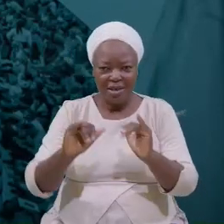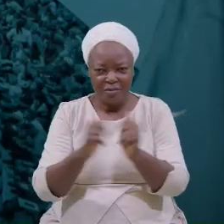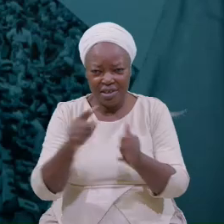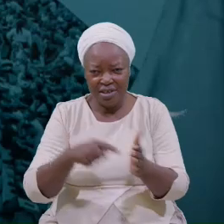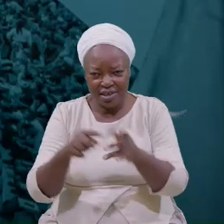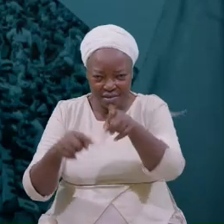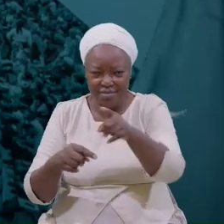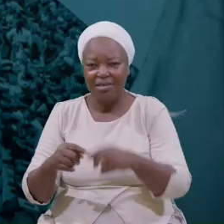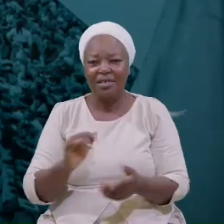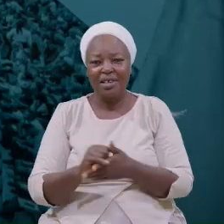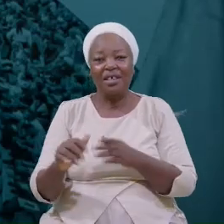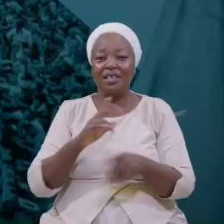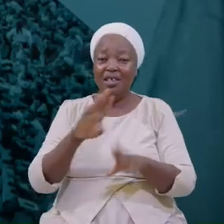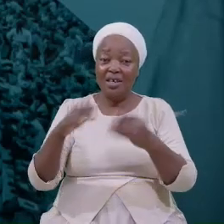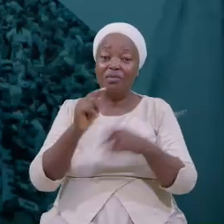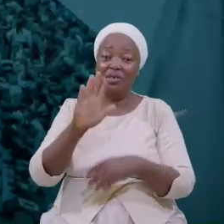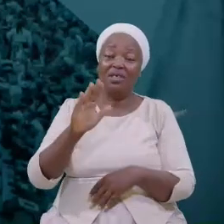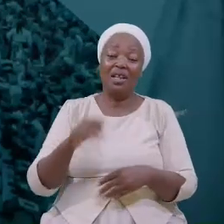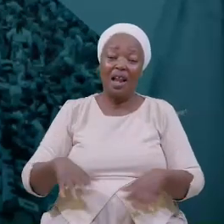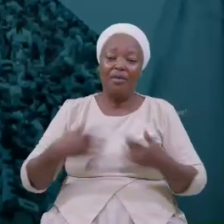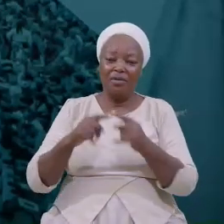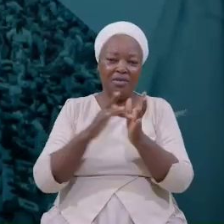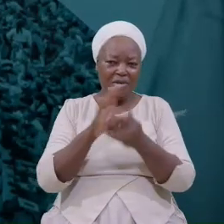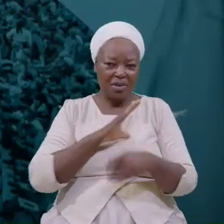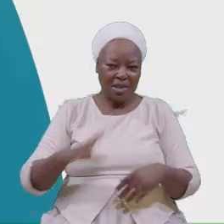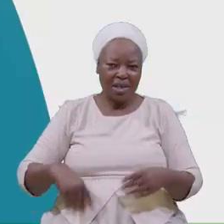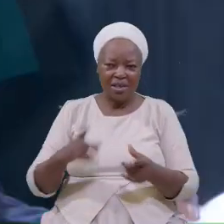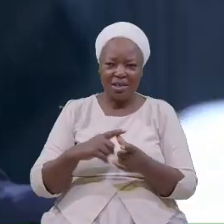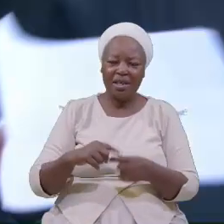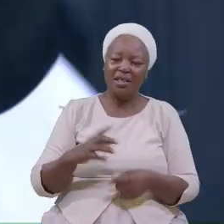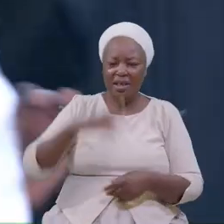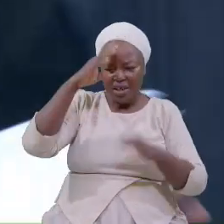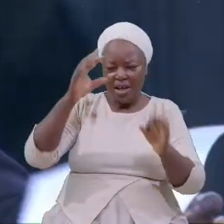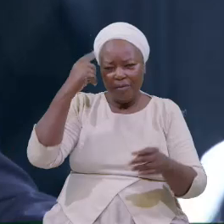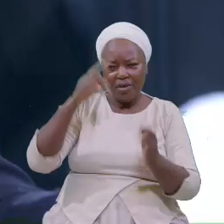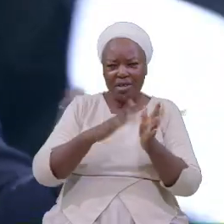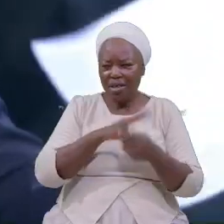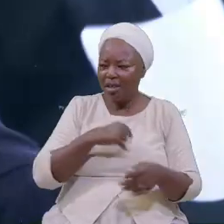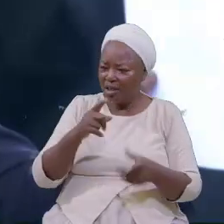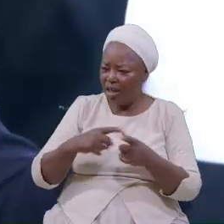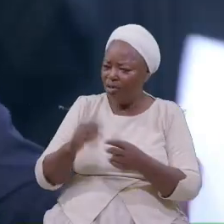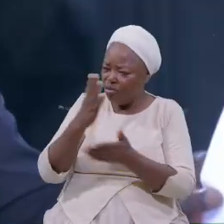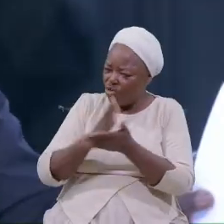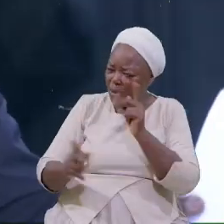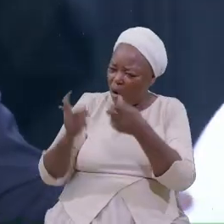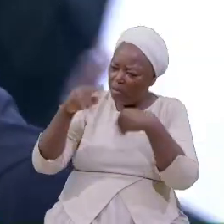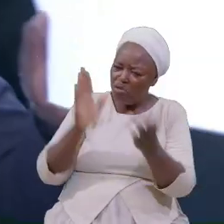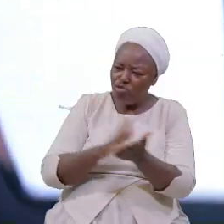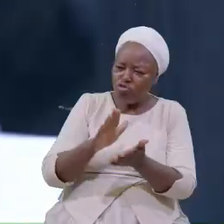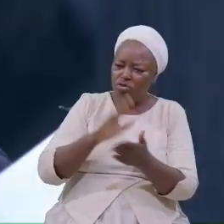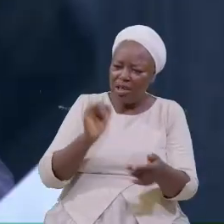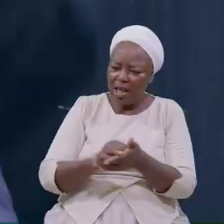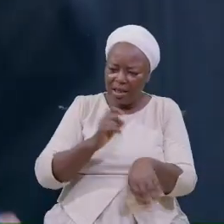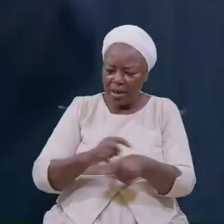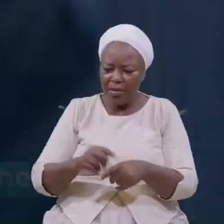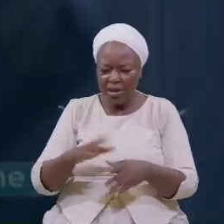I remember at that time he will come with a wife and some people to the school to teach us, if you have decided for Christ, this is